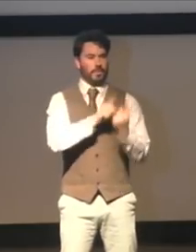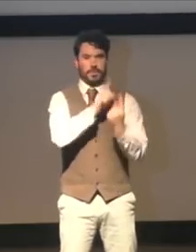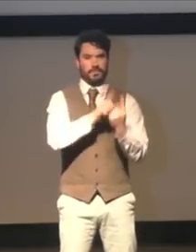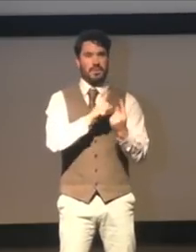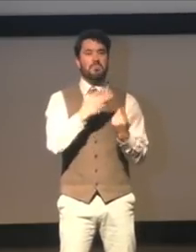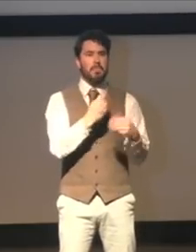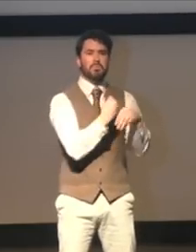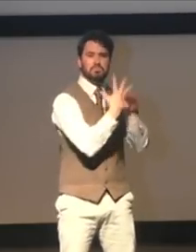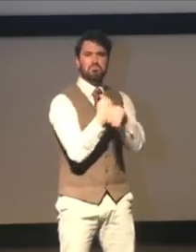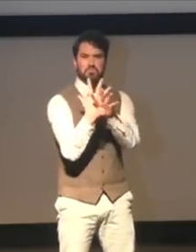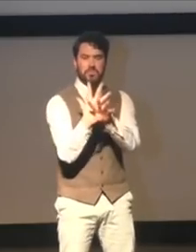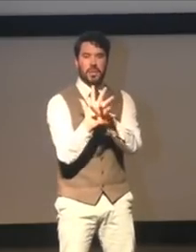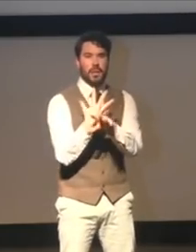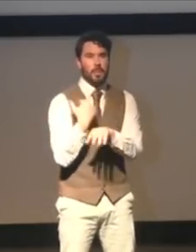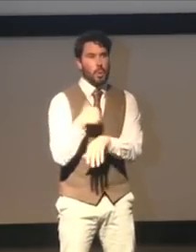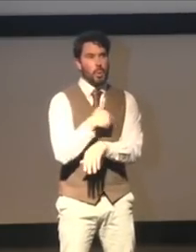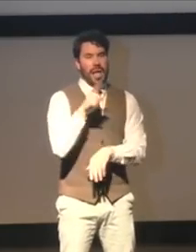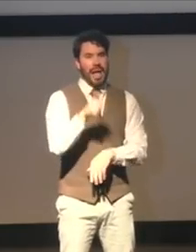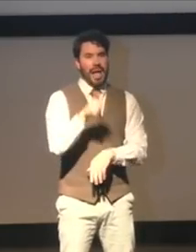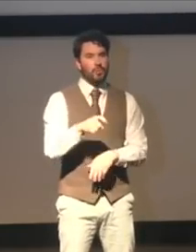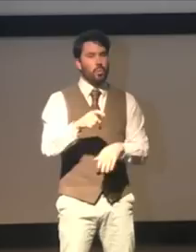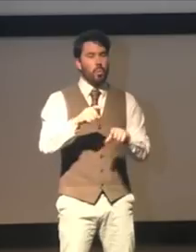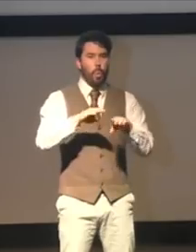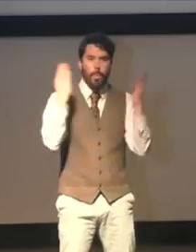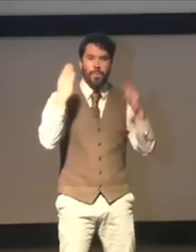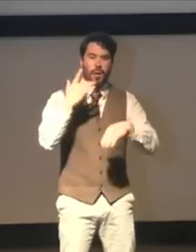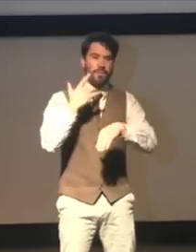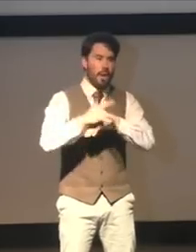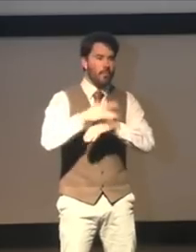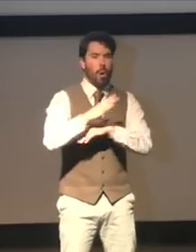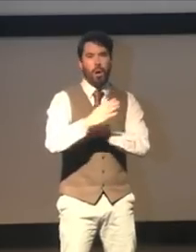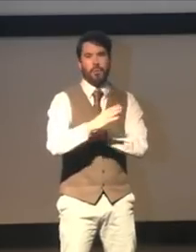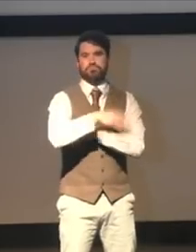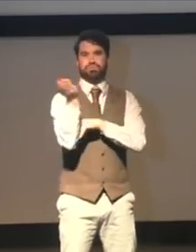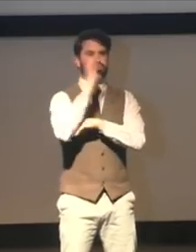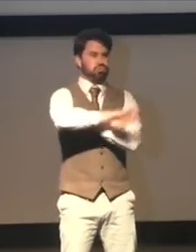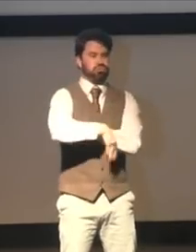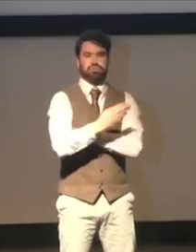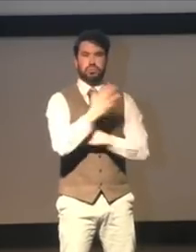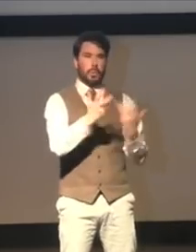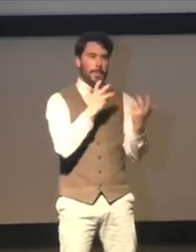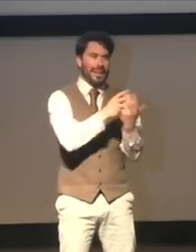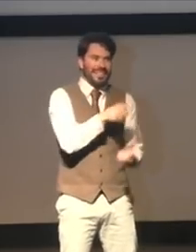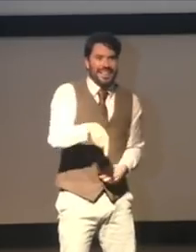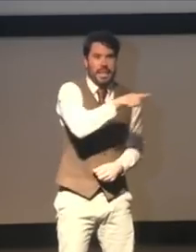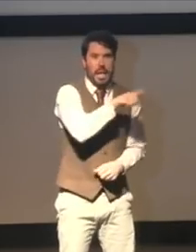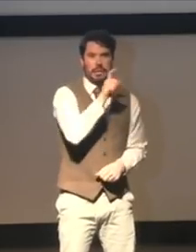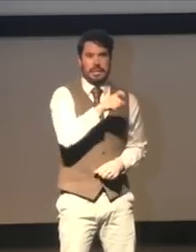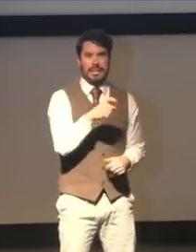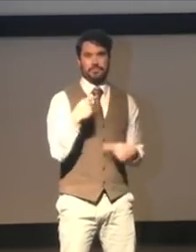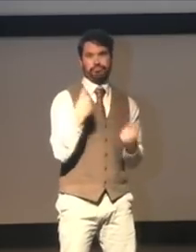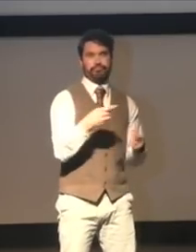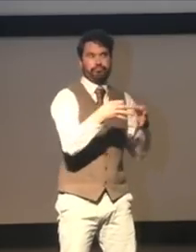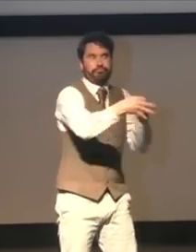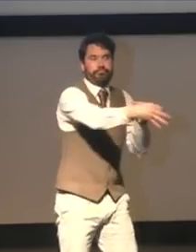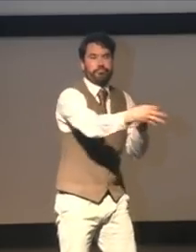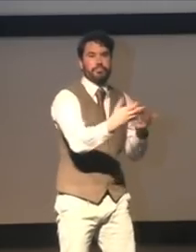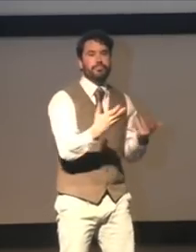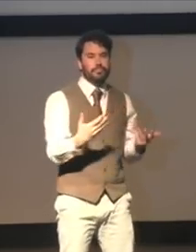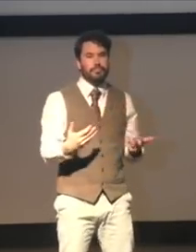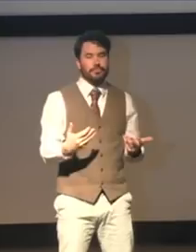to, to open up to usual care. I think in the future, we'll have to have